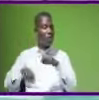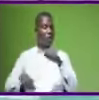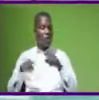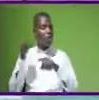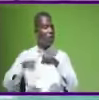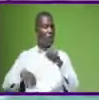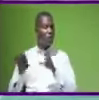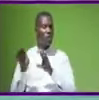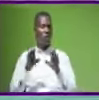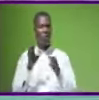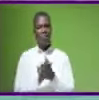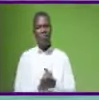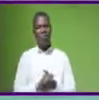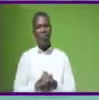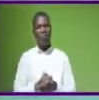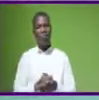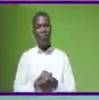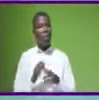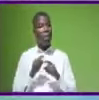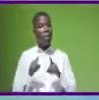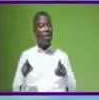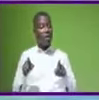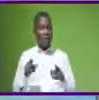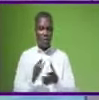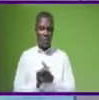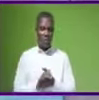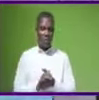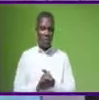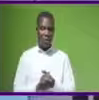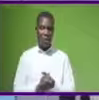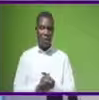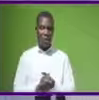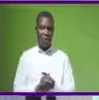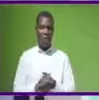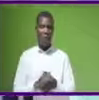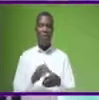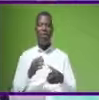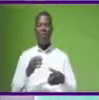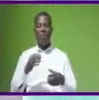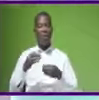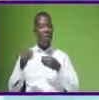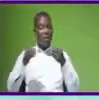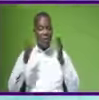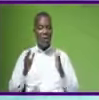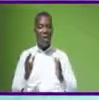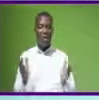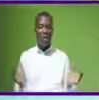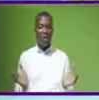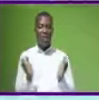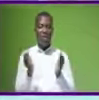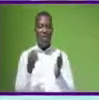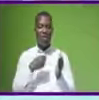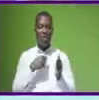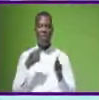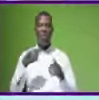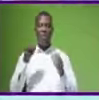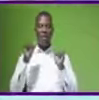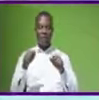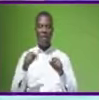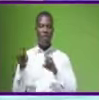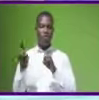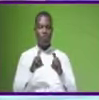me. And so, Nyay, a share me dinner. Sir, meet to me,